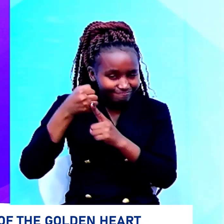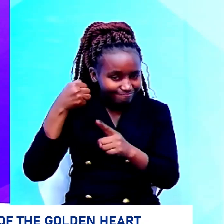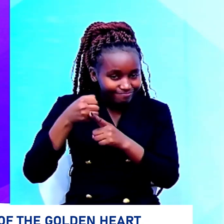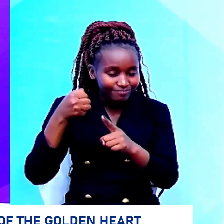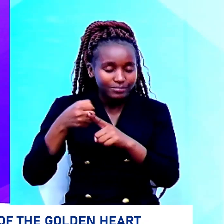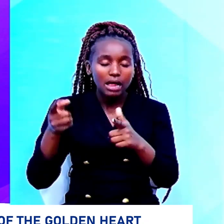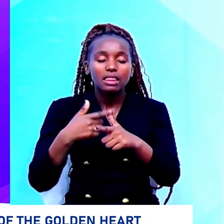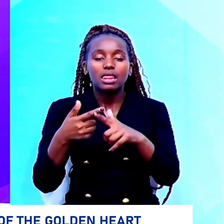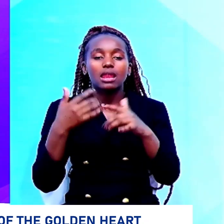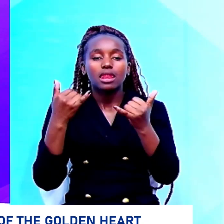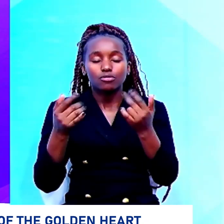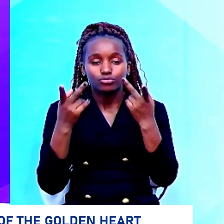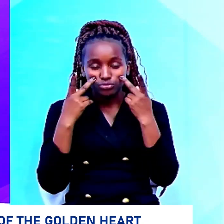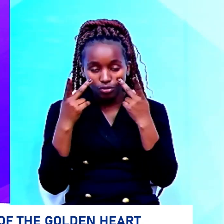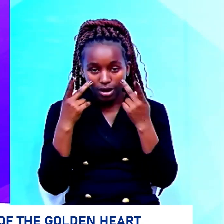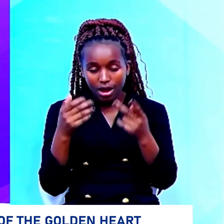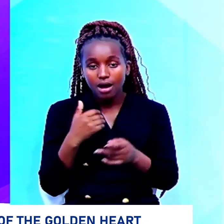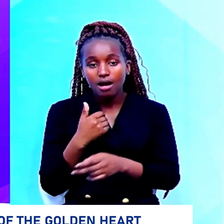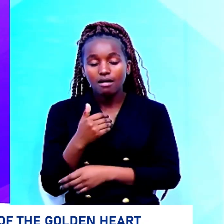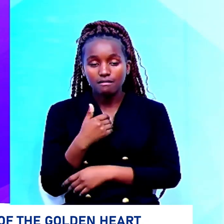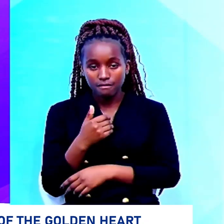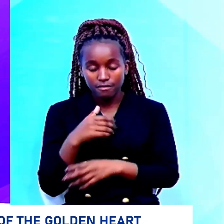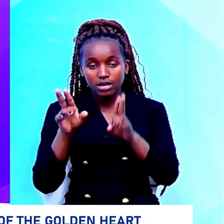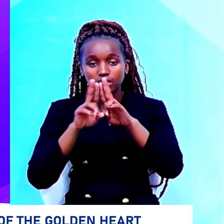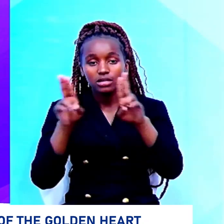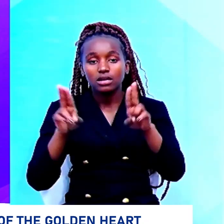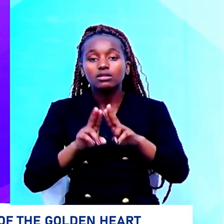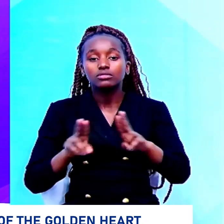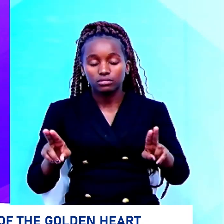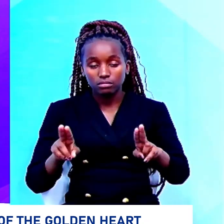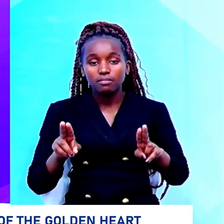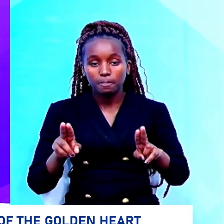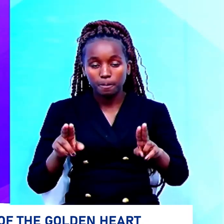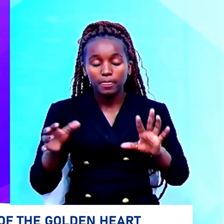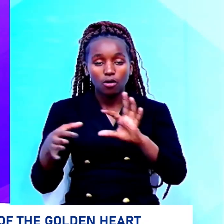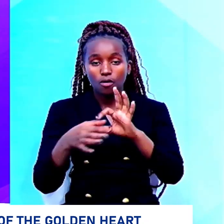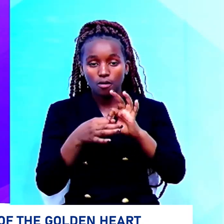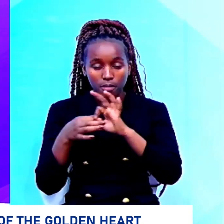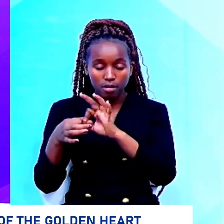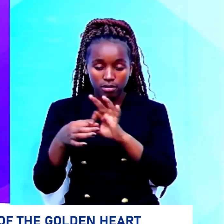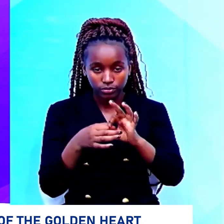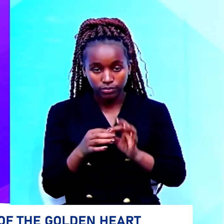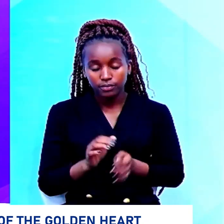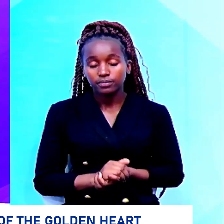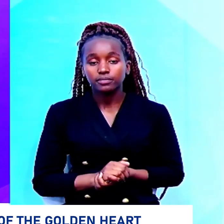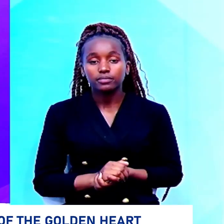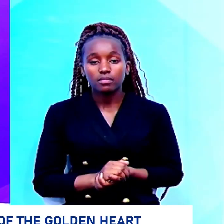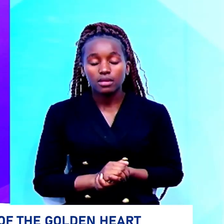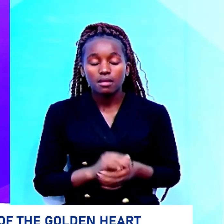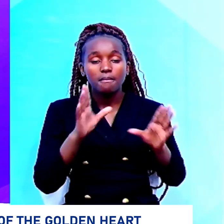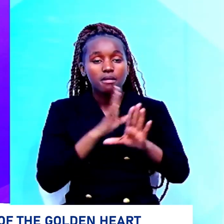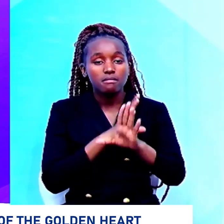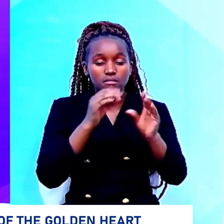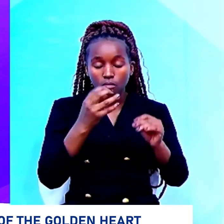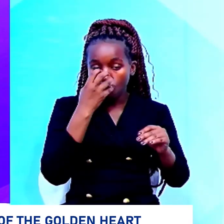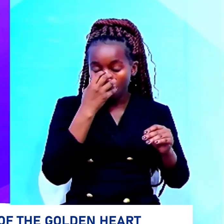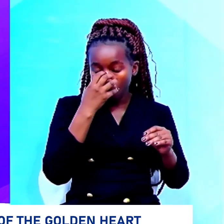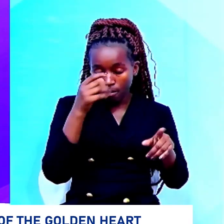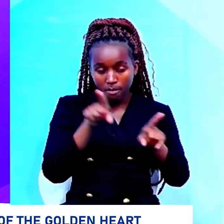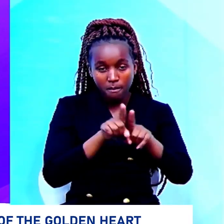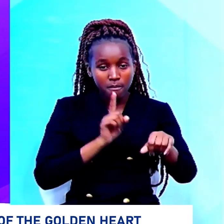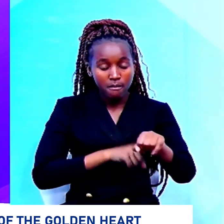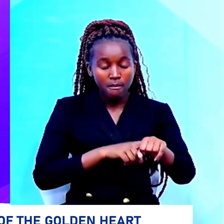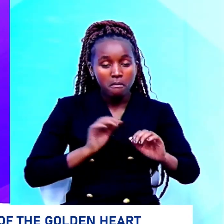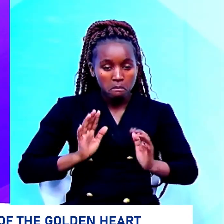in unprecedented international cooperation. The president also praised his